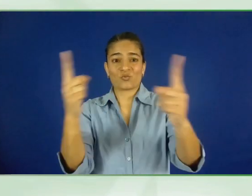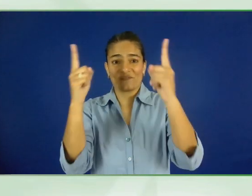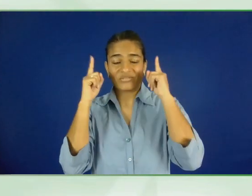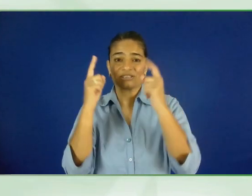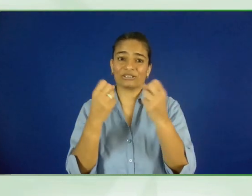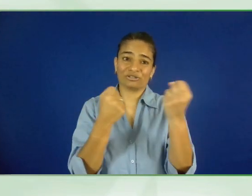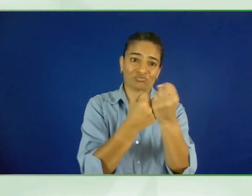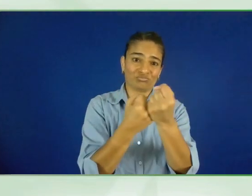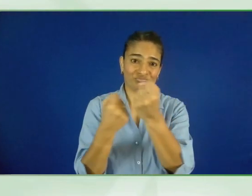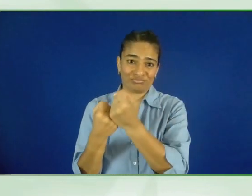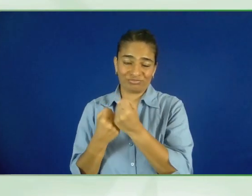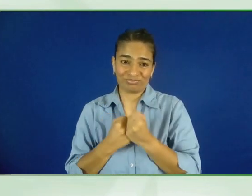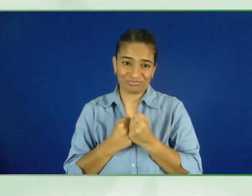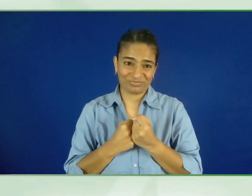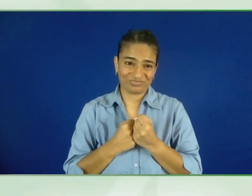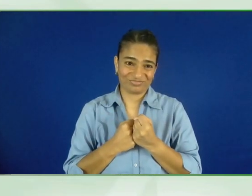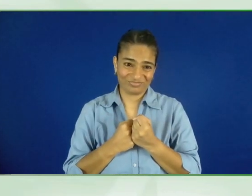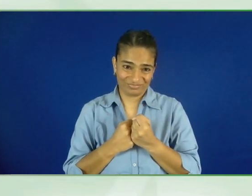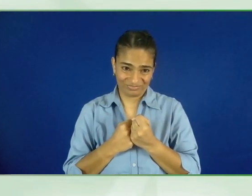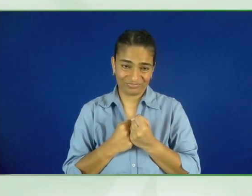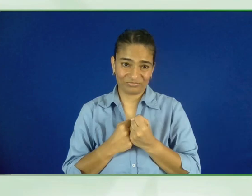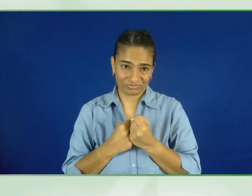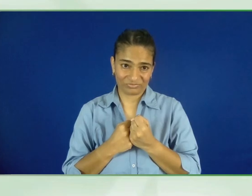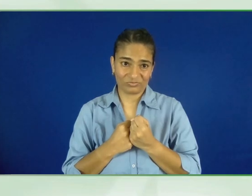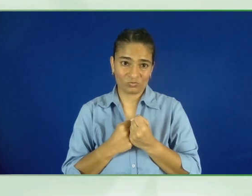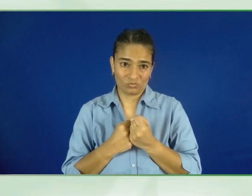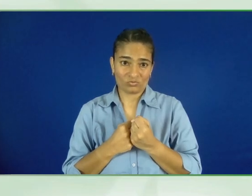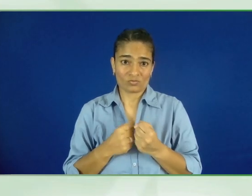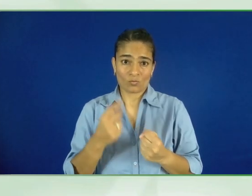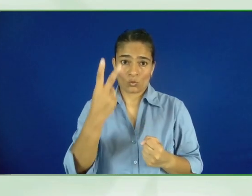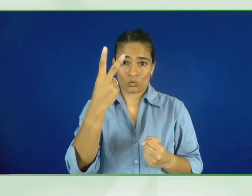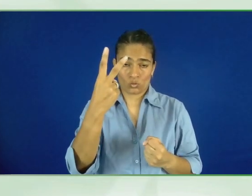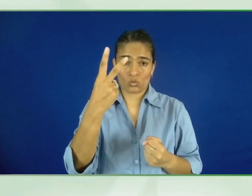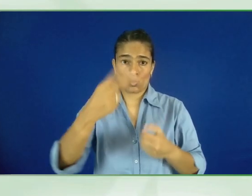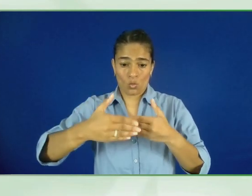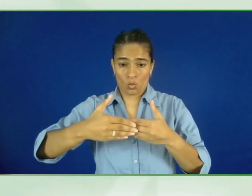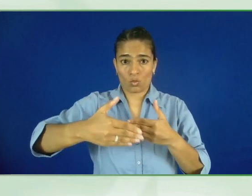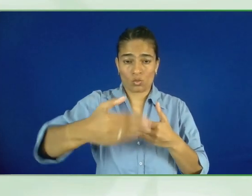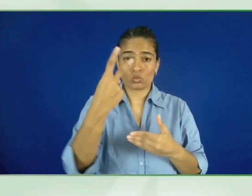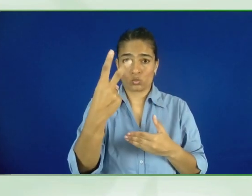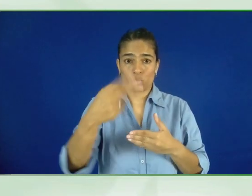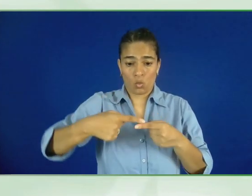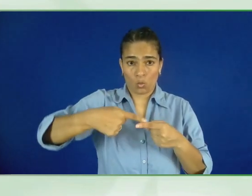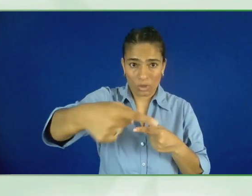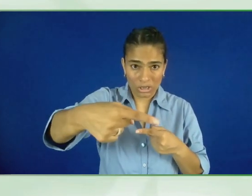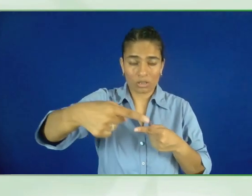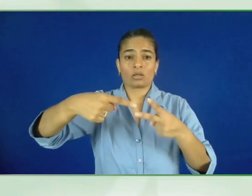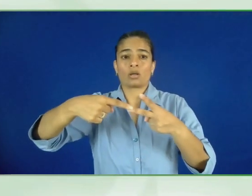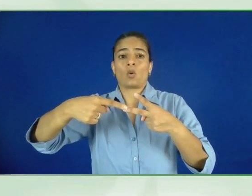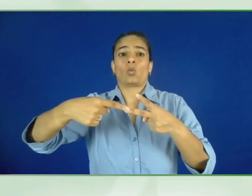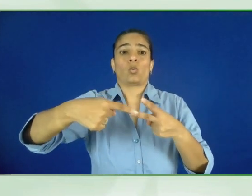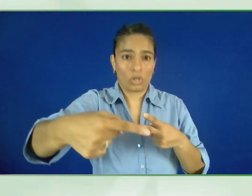2 weeks from today is World Down Syndrome